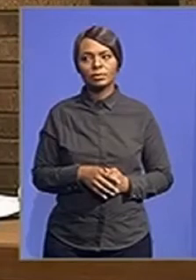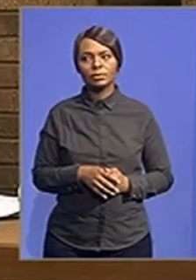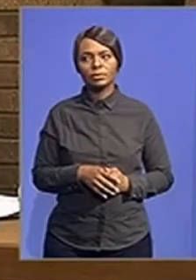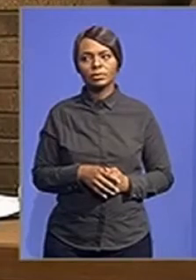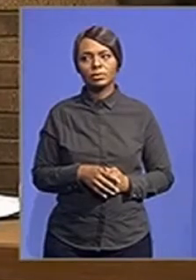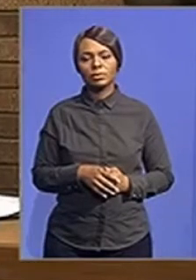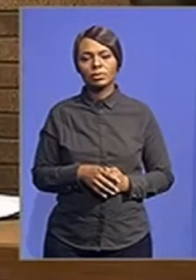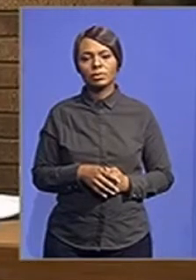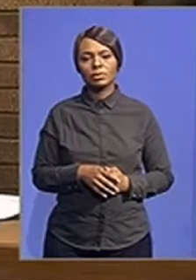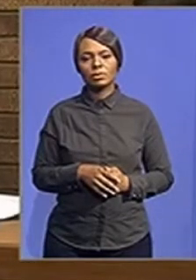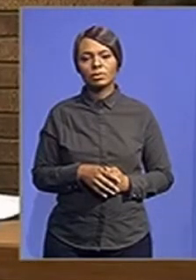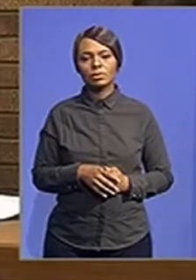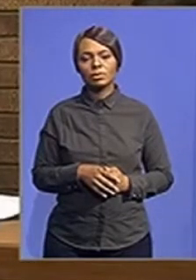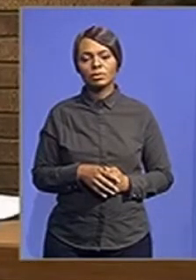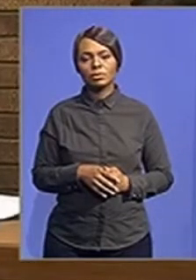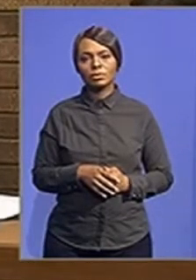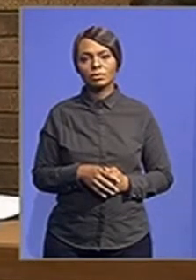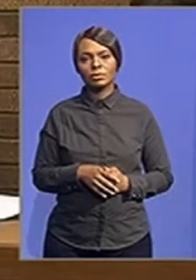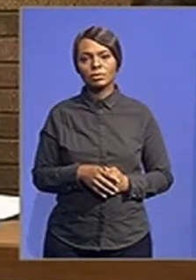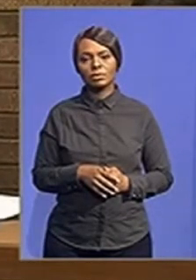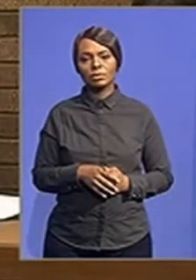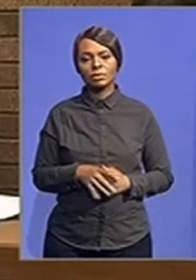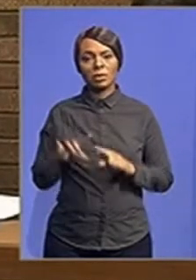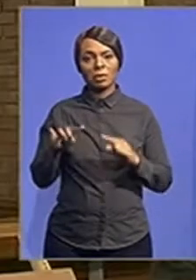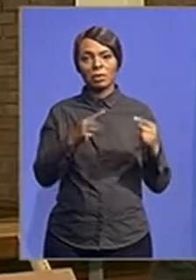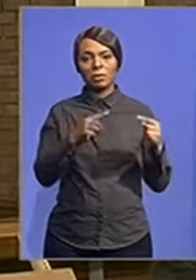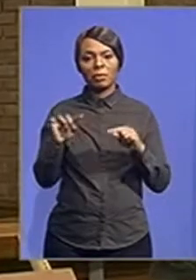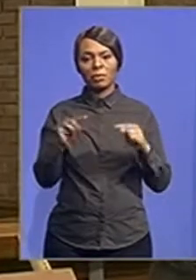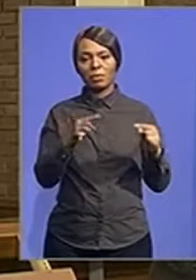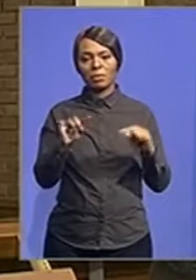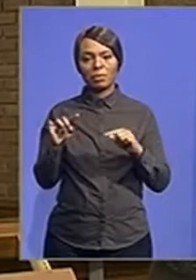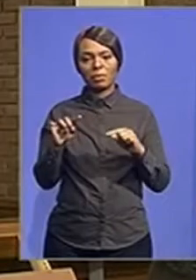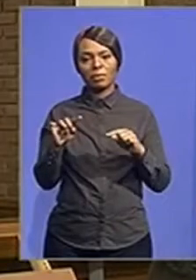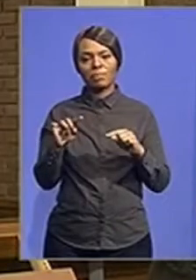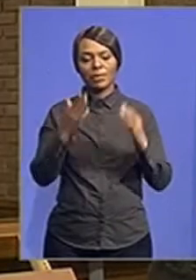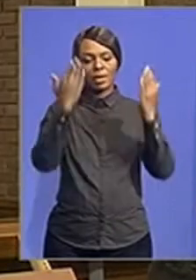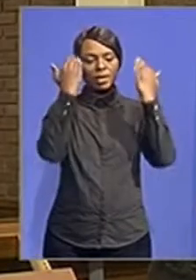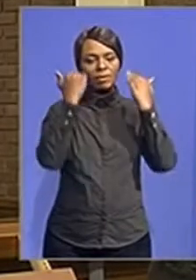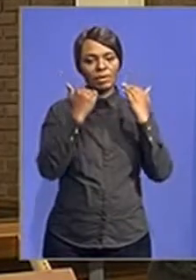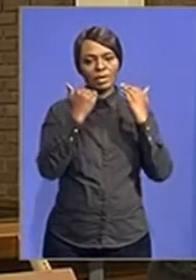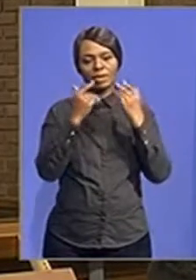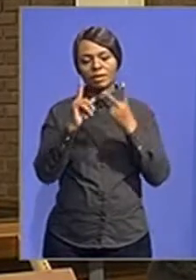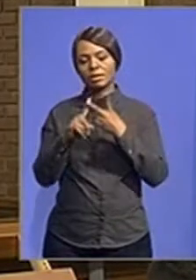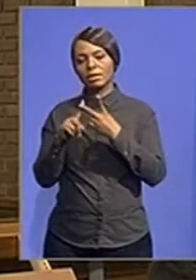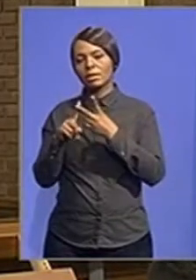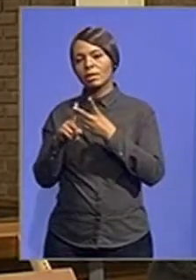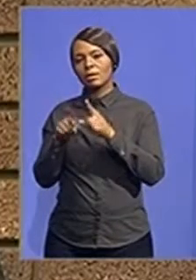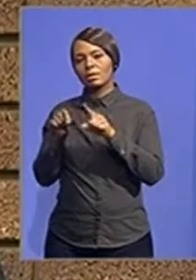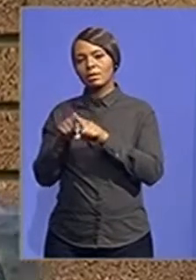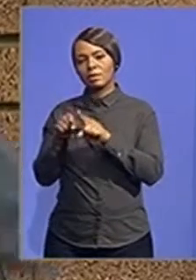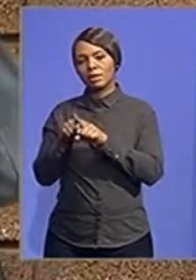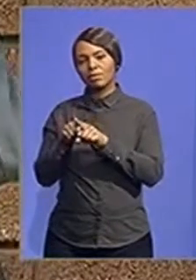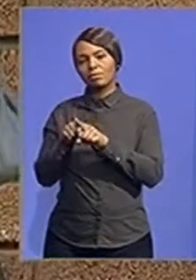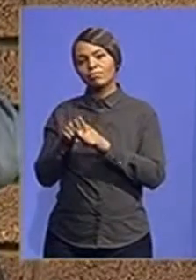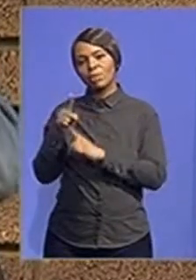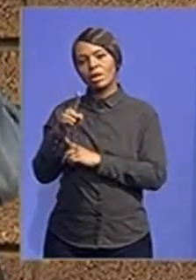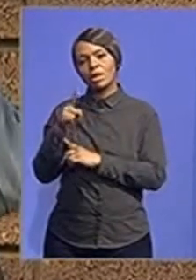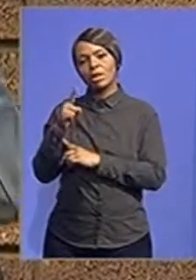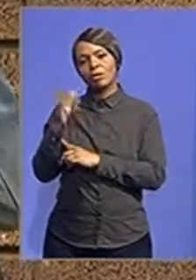Go ne ga runya kgakgauthano gareng ga bosekisi le babueledi ba ga Modise tebang le bopaki jo